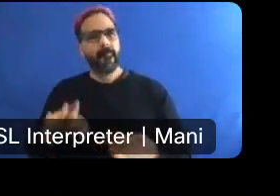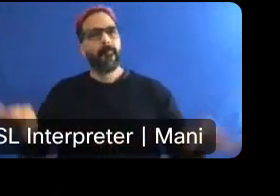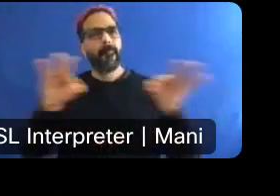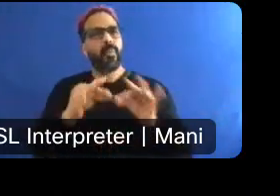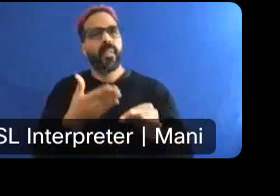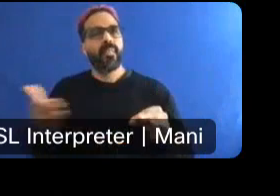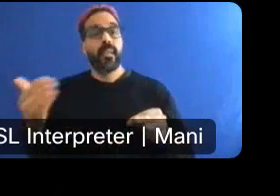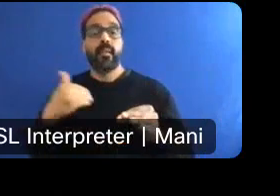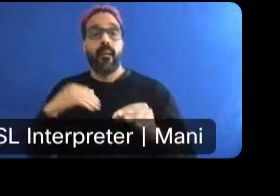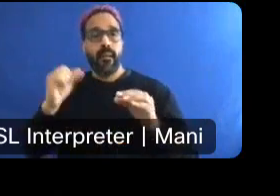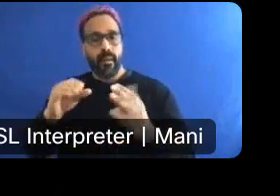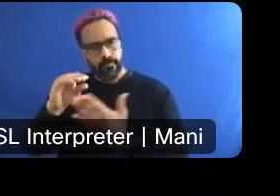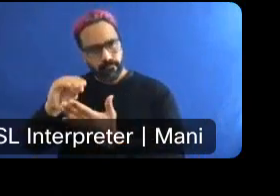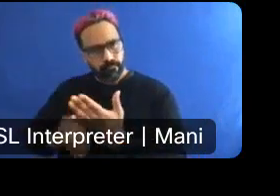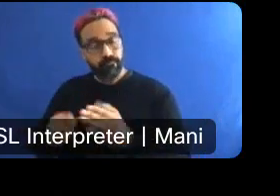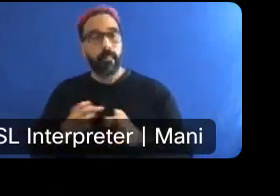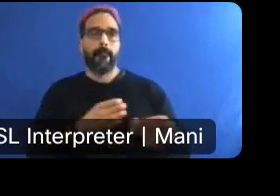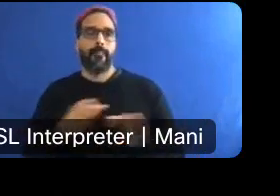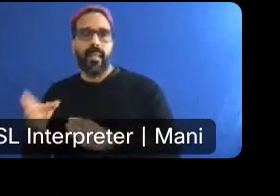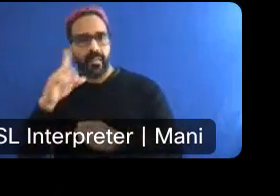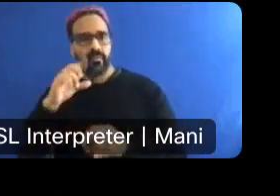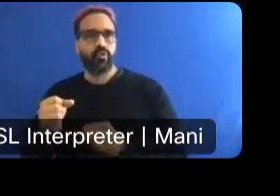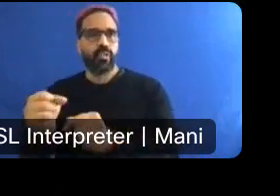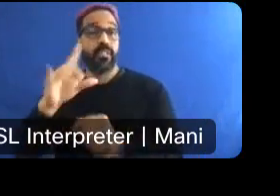them to stay focused on.